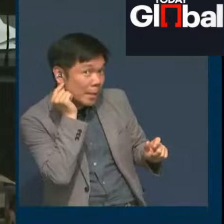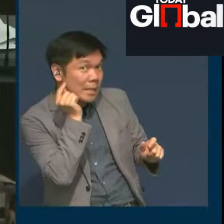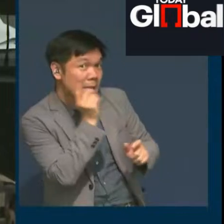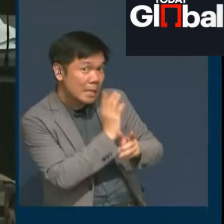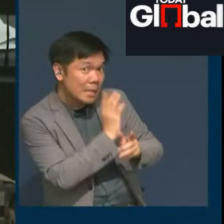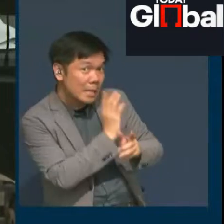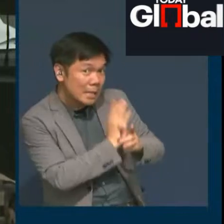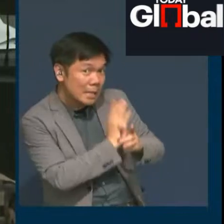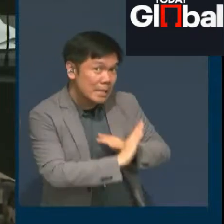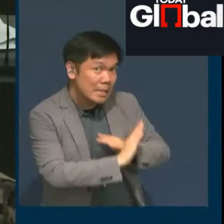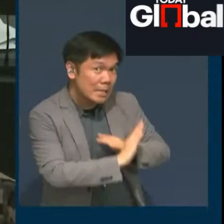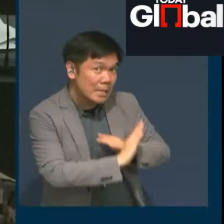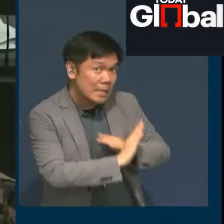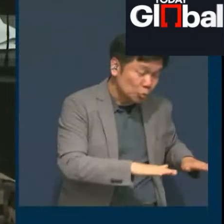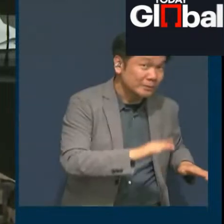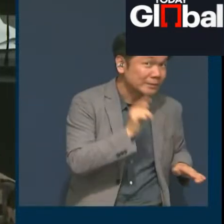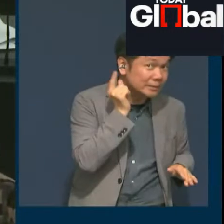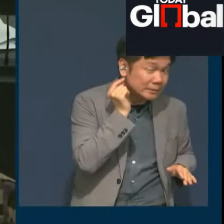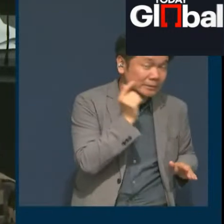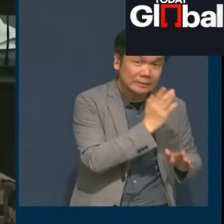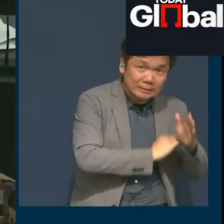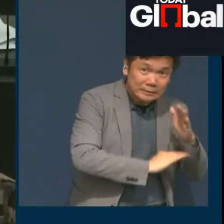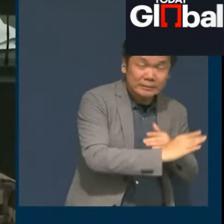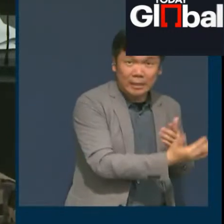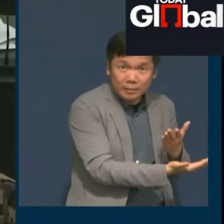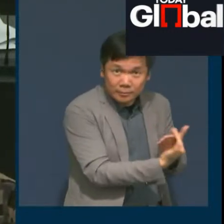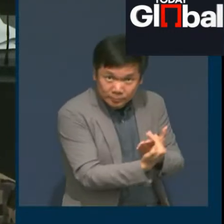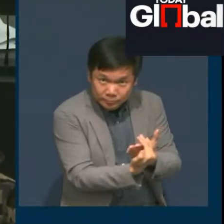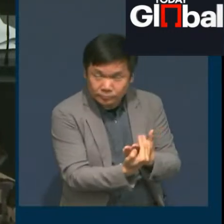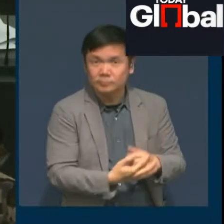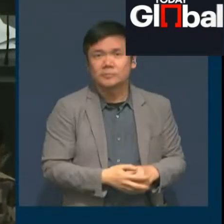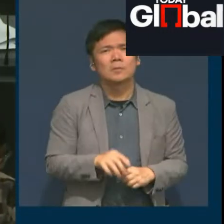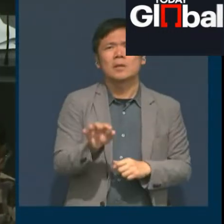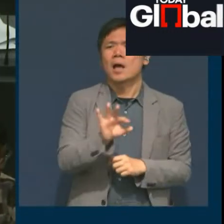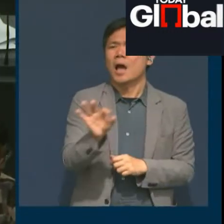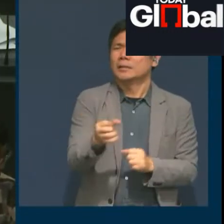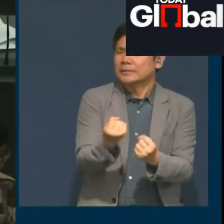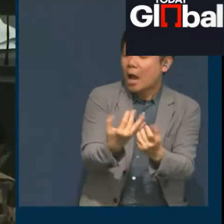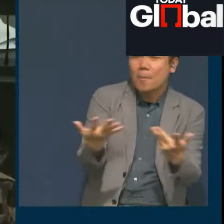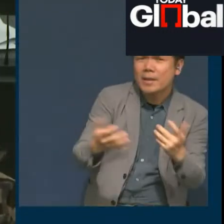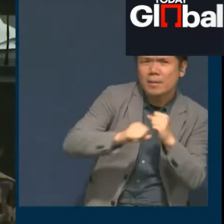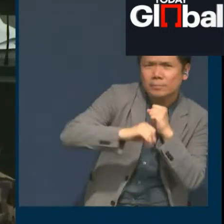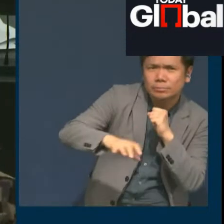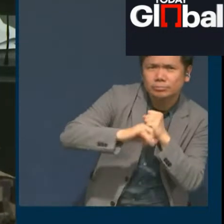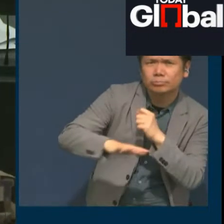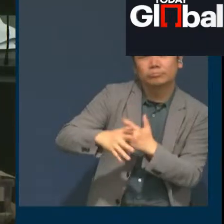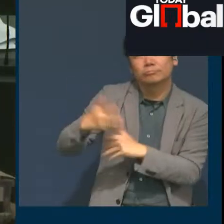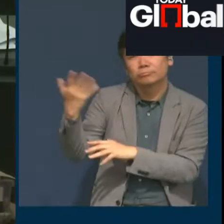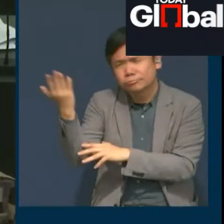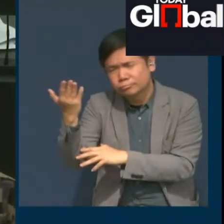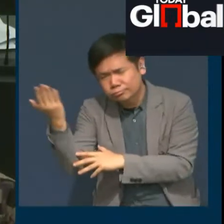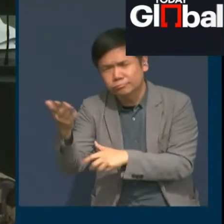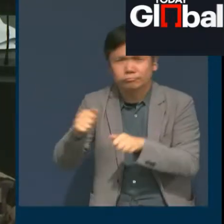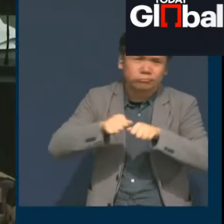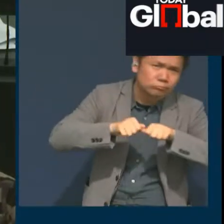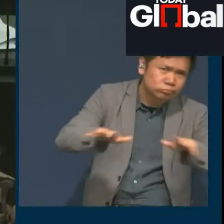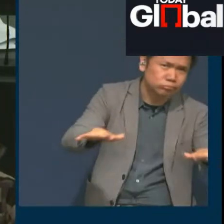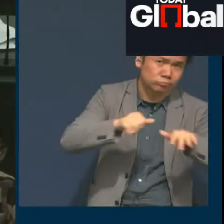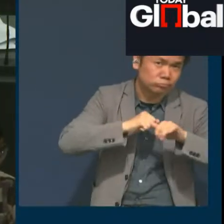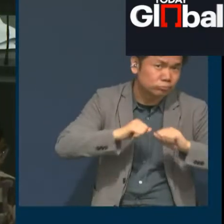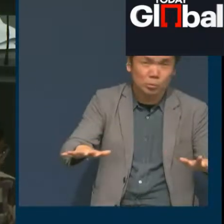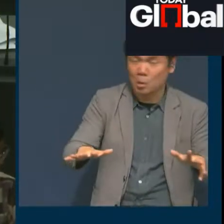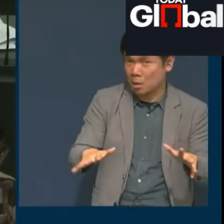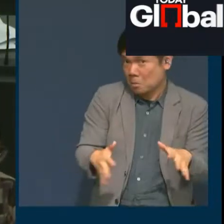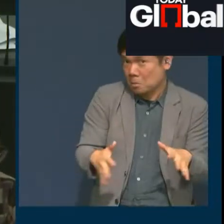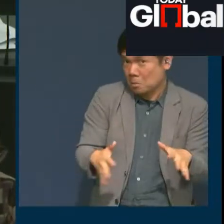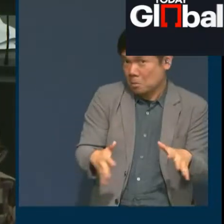disabilities. How many awareness-raising campaigns have been taking place to do so through